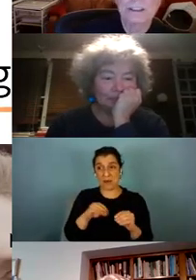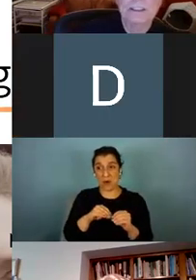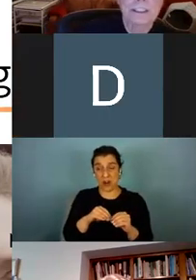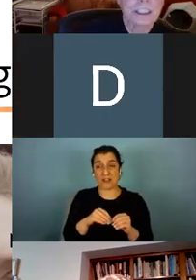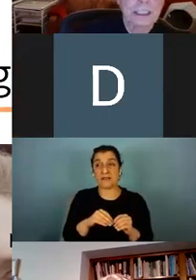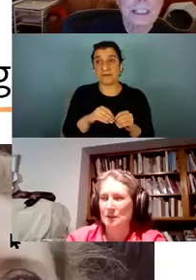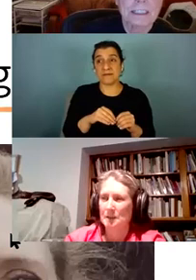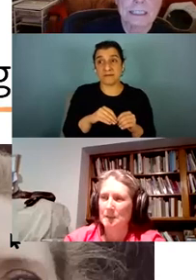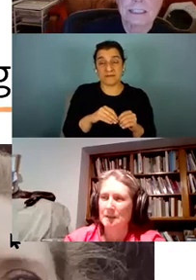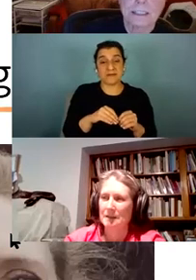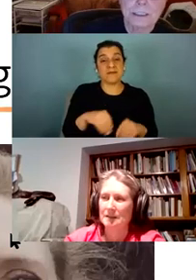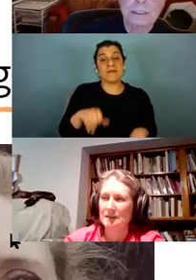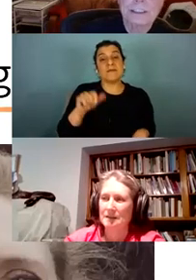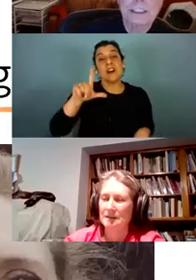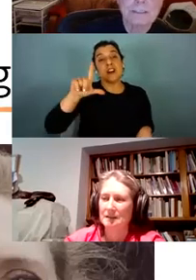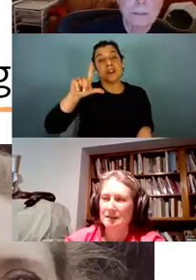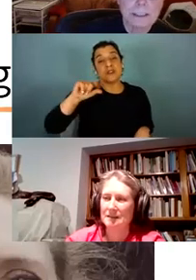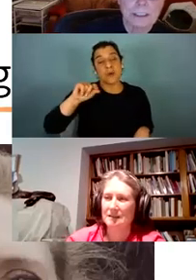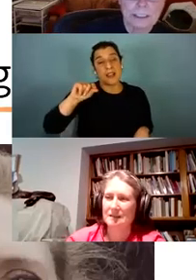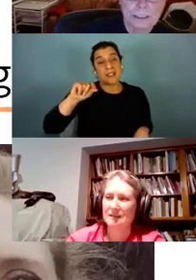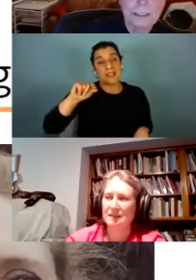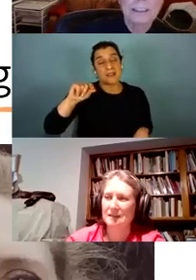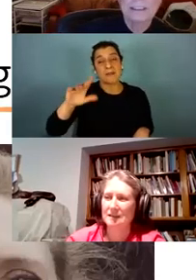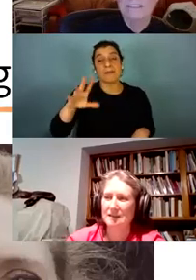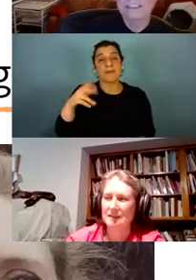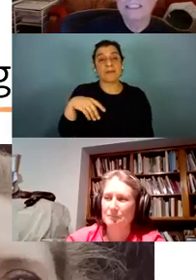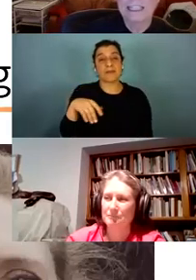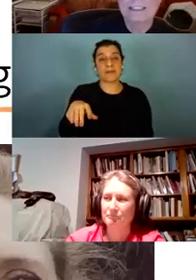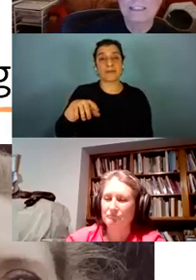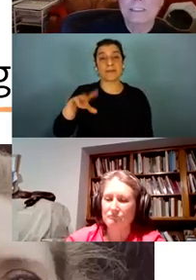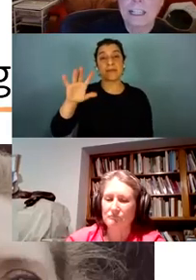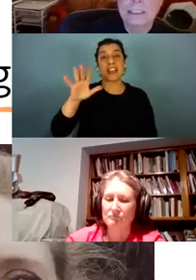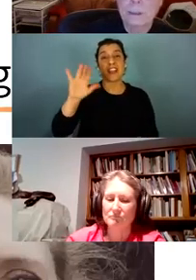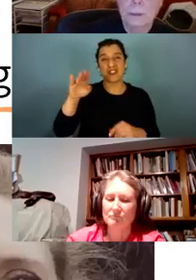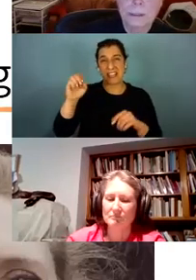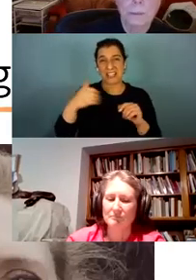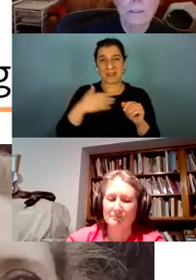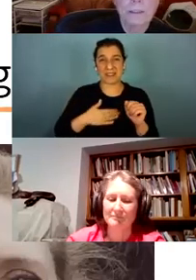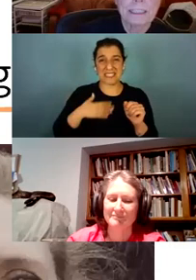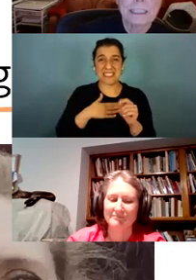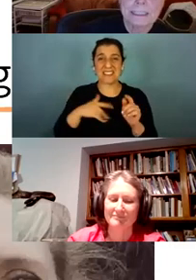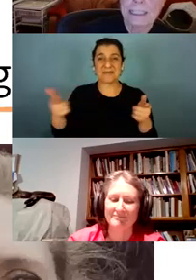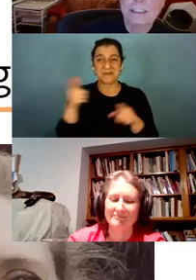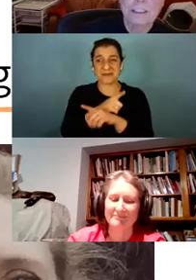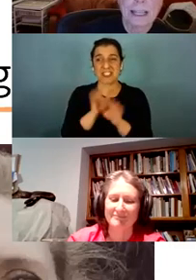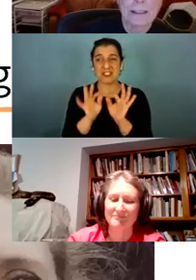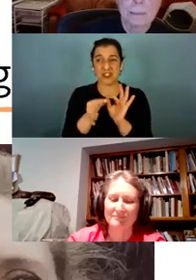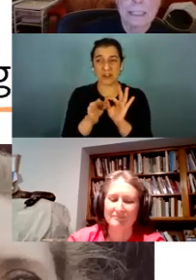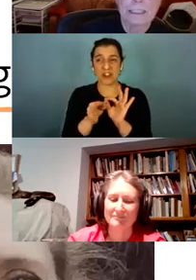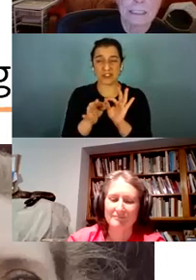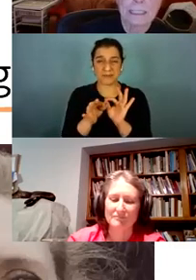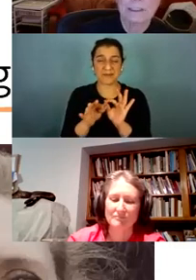award goes to sharon hargis of the university of washington for decades of tireless work with three endangered